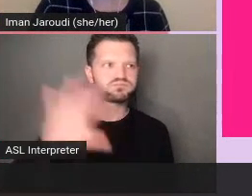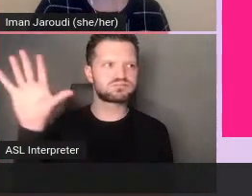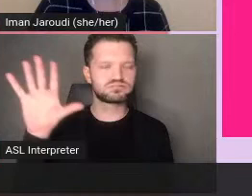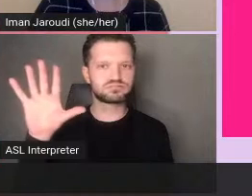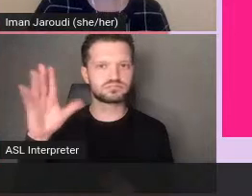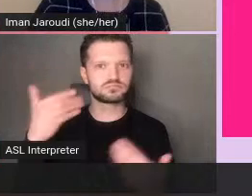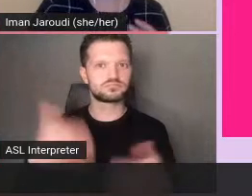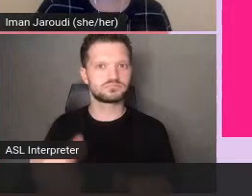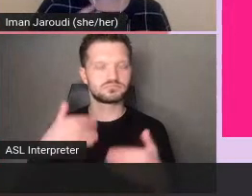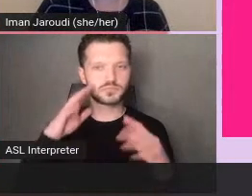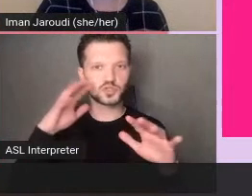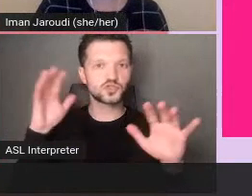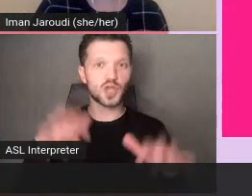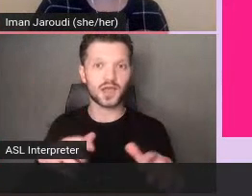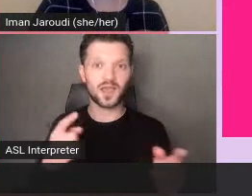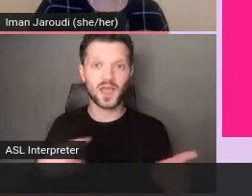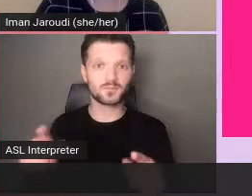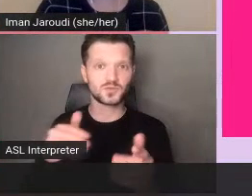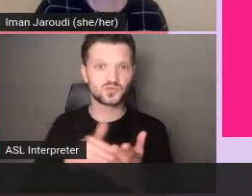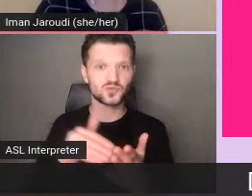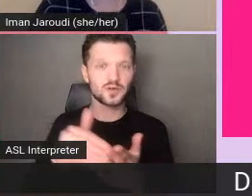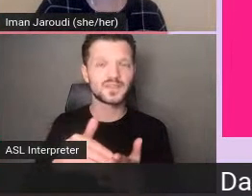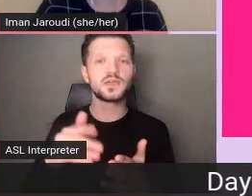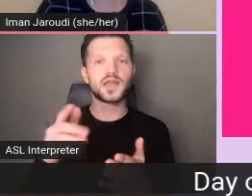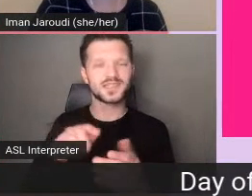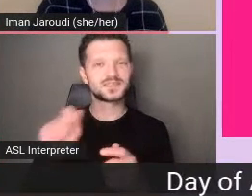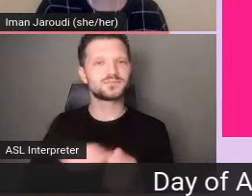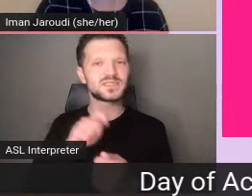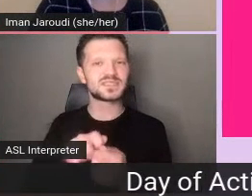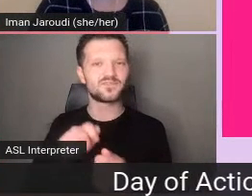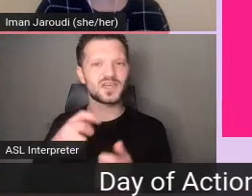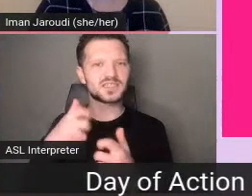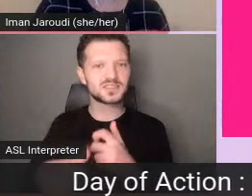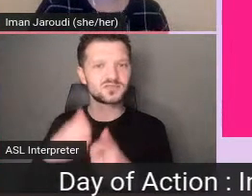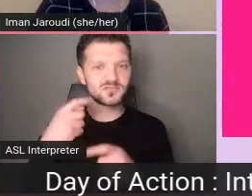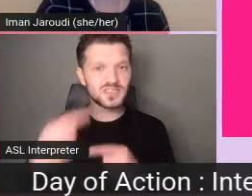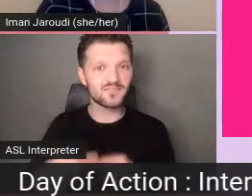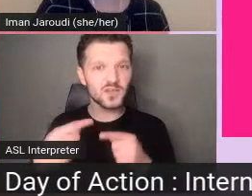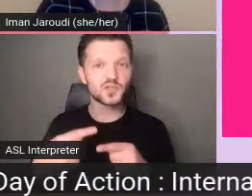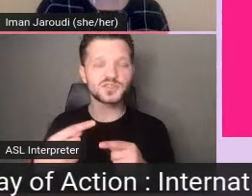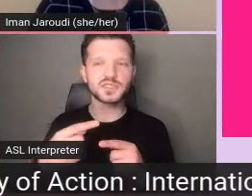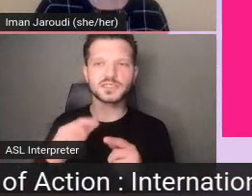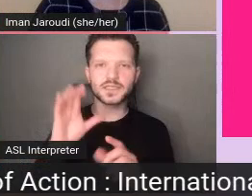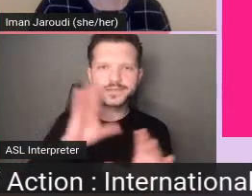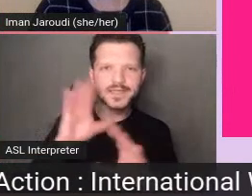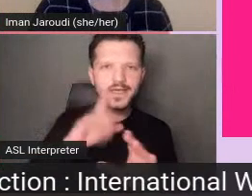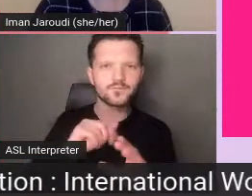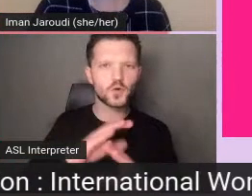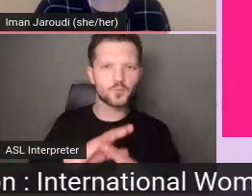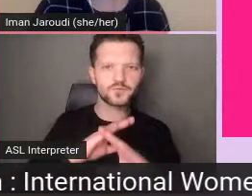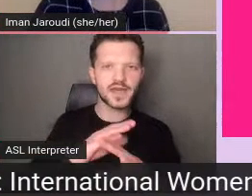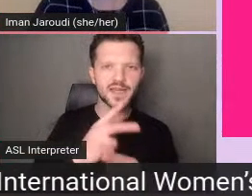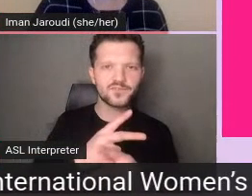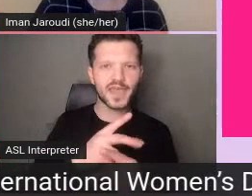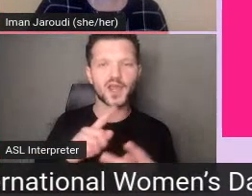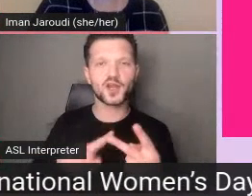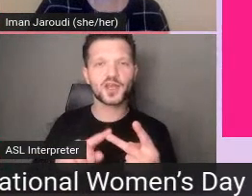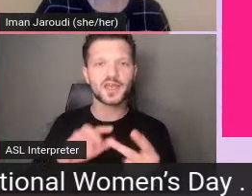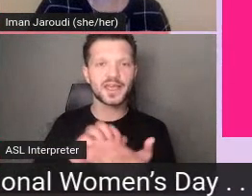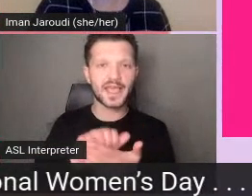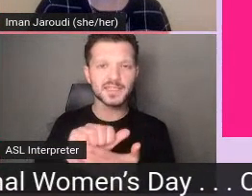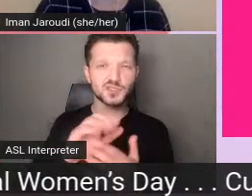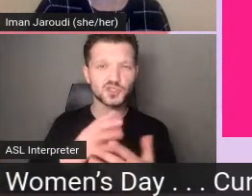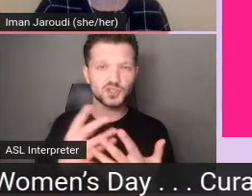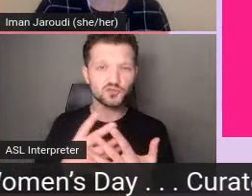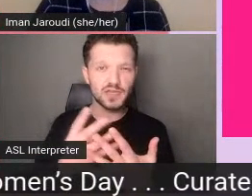research has pointed to particular difficulties faced by trans people in seeking preventative care, cancer screenings, and contraception